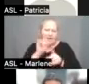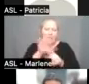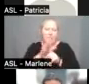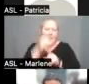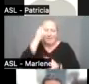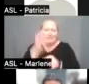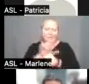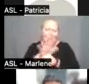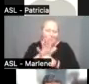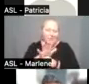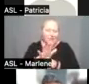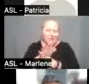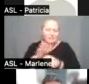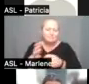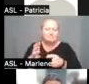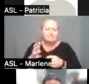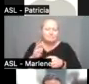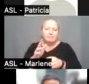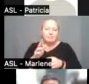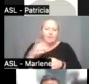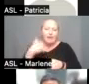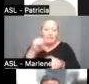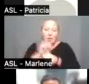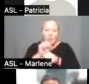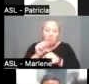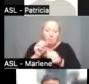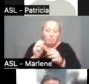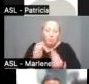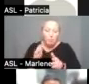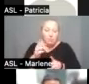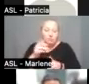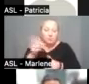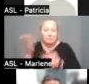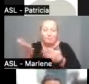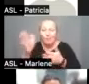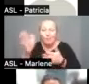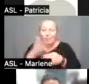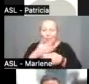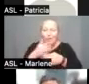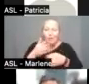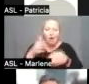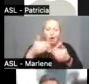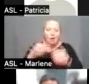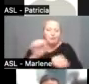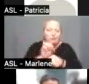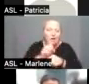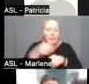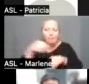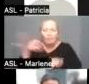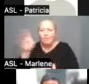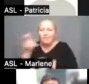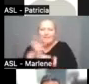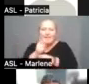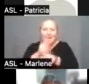pandemic um there were employees whose perhaps their partners lost their jobs they had to move they had to care for family members